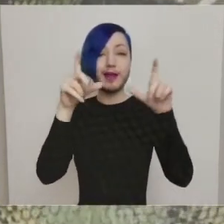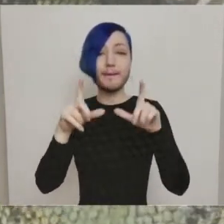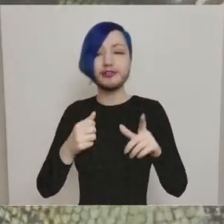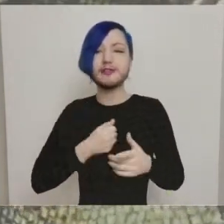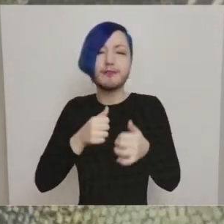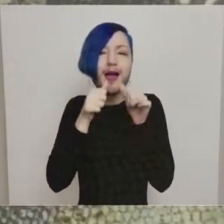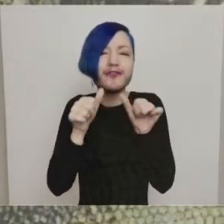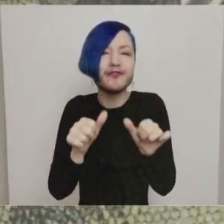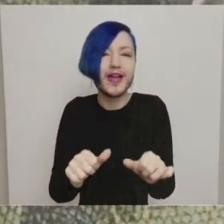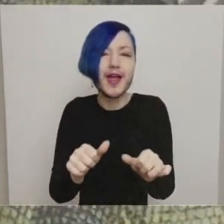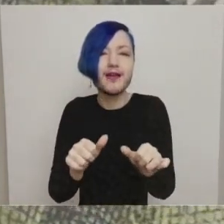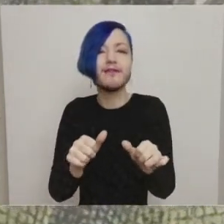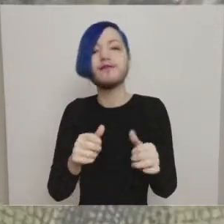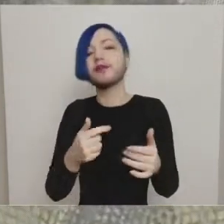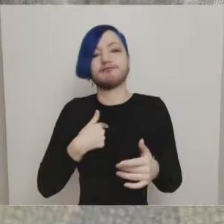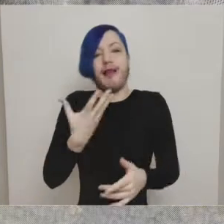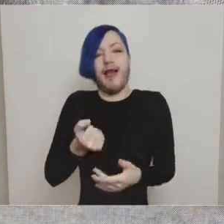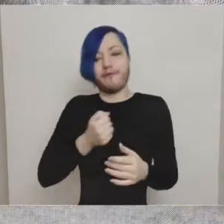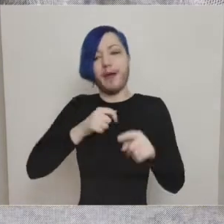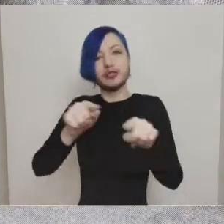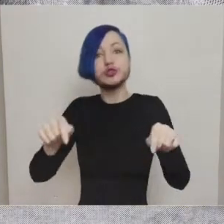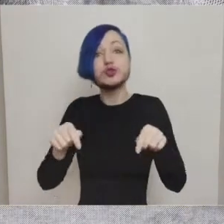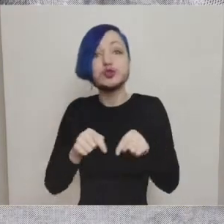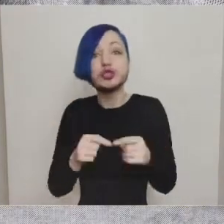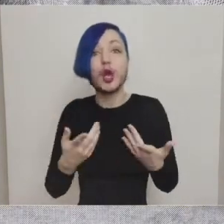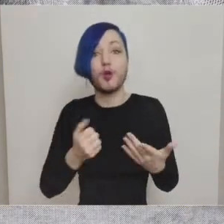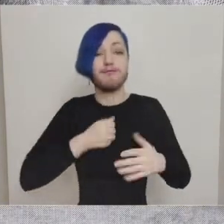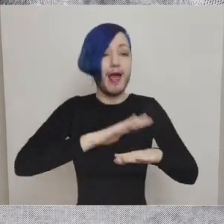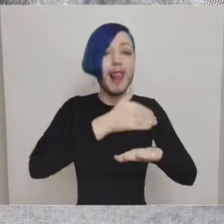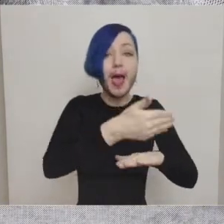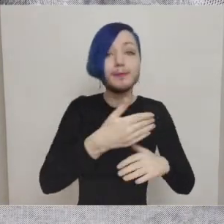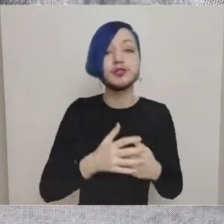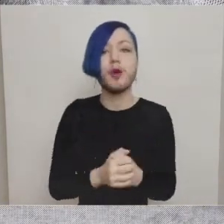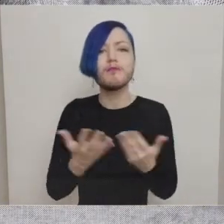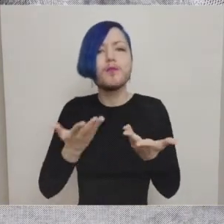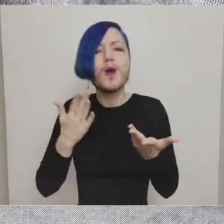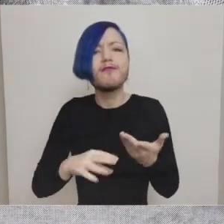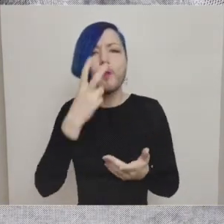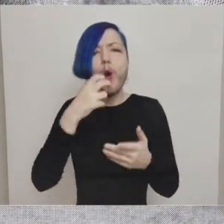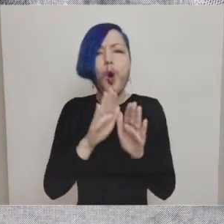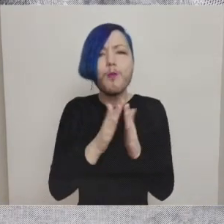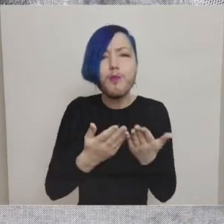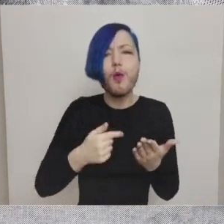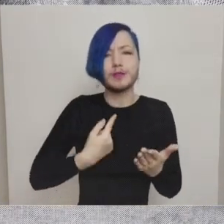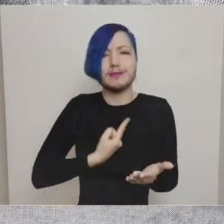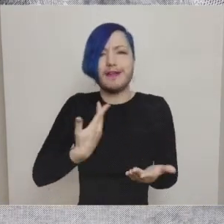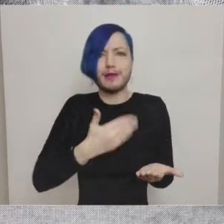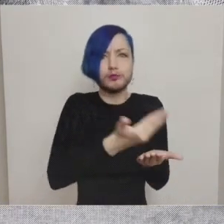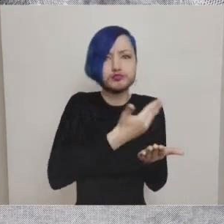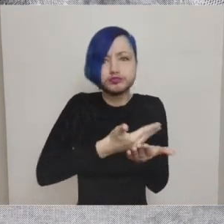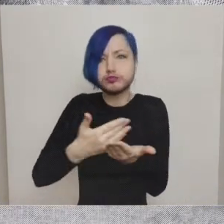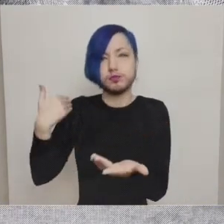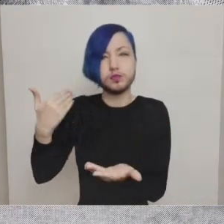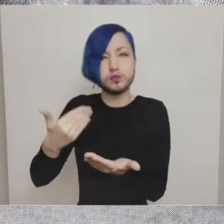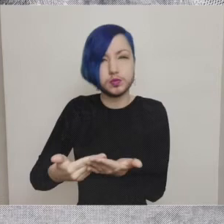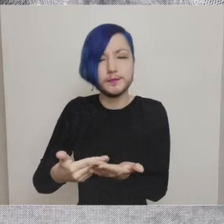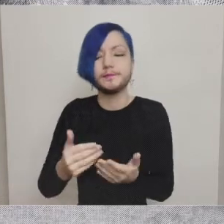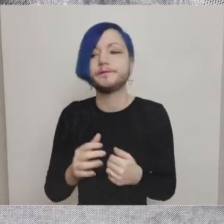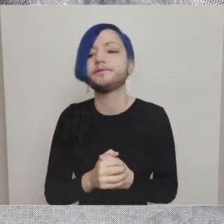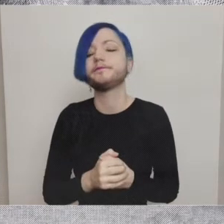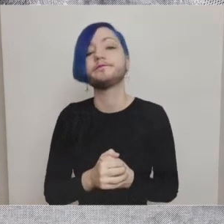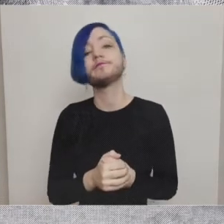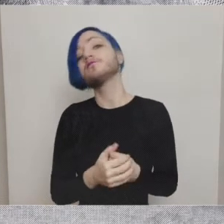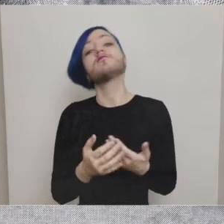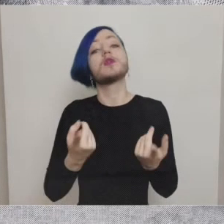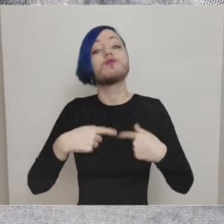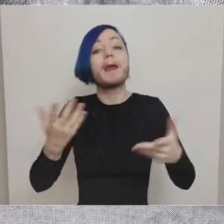on my laptop. I have taken them from old books that I have collected over the years. Once we have played about with making